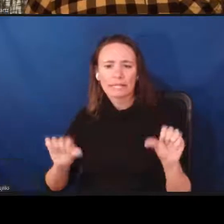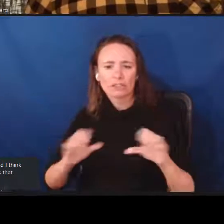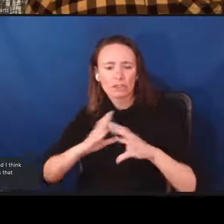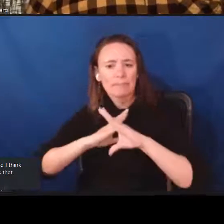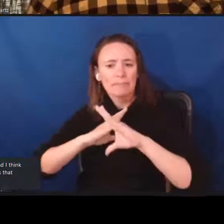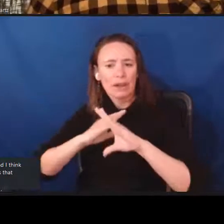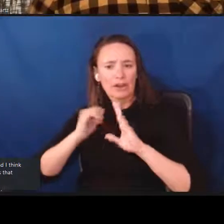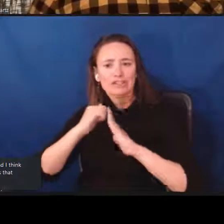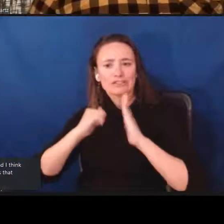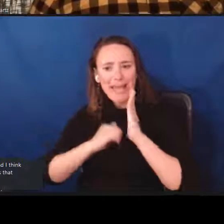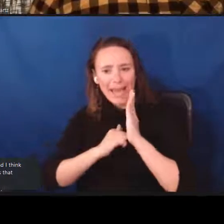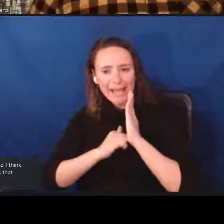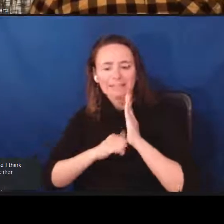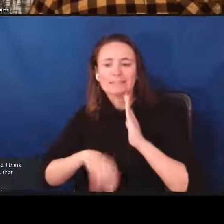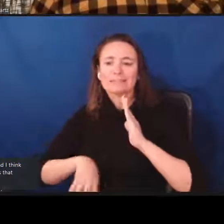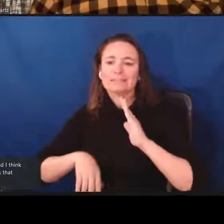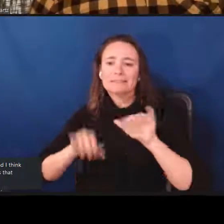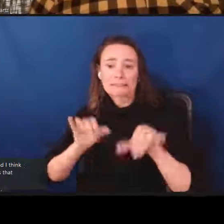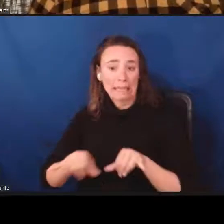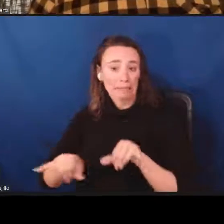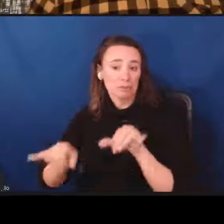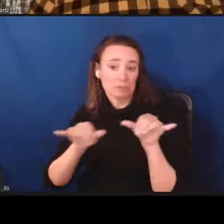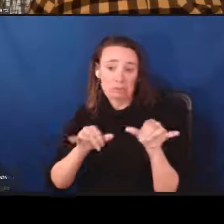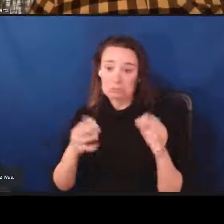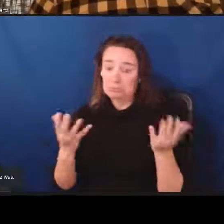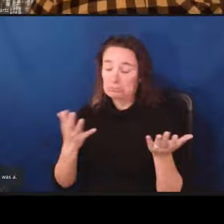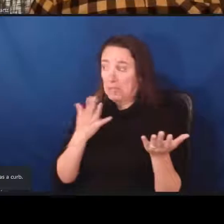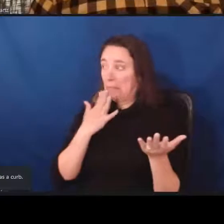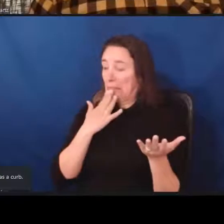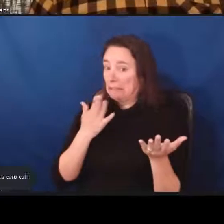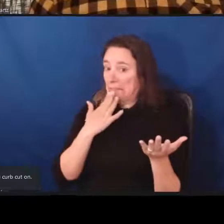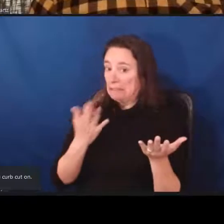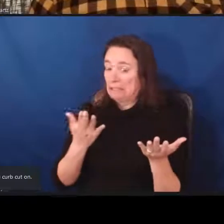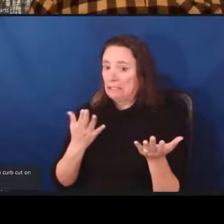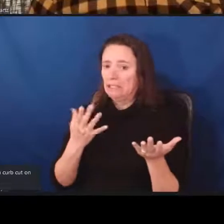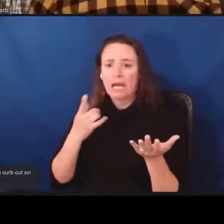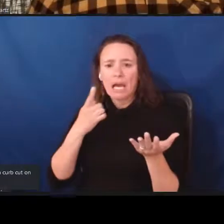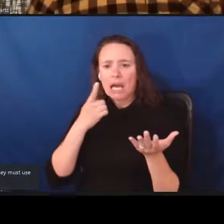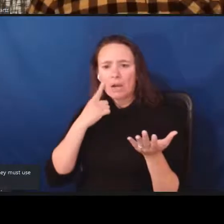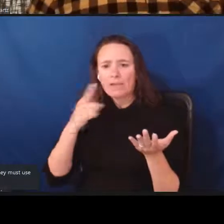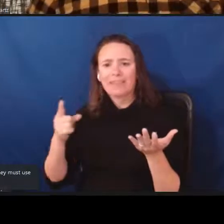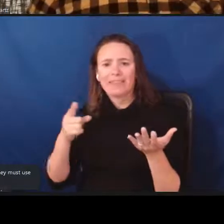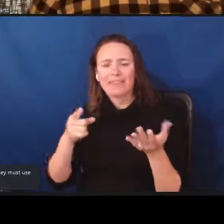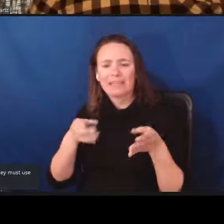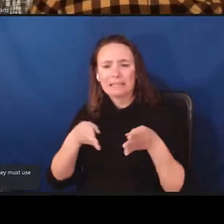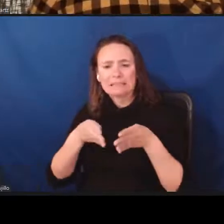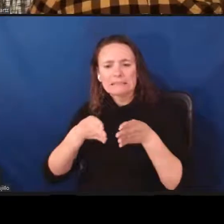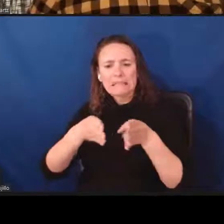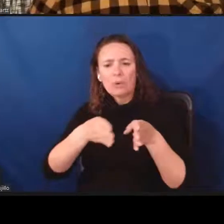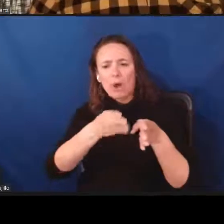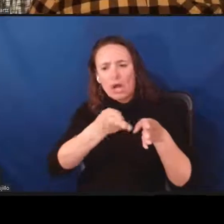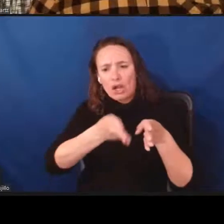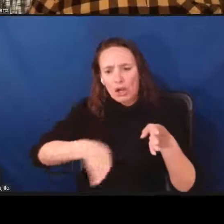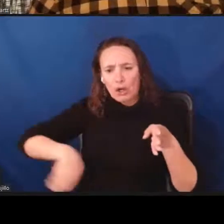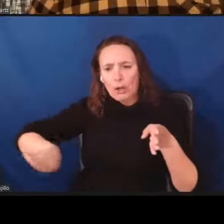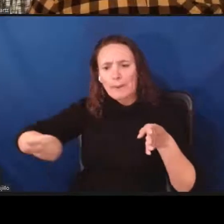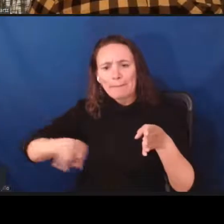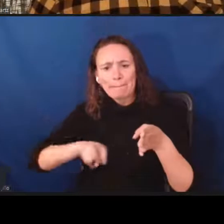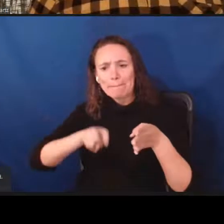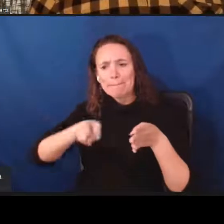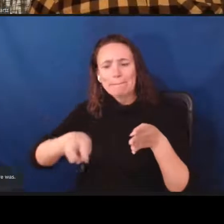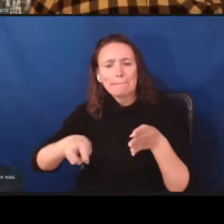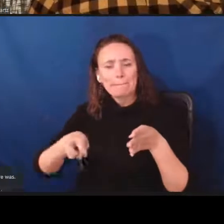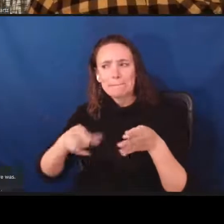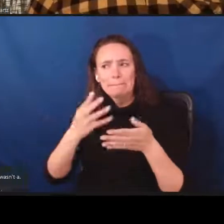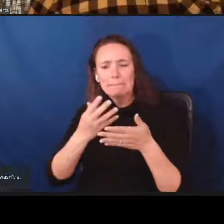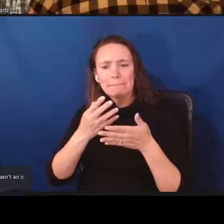Thankfully, I'm not sure. I don't think there was a curb cut onto the sidewalk, so that was missing, and there